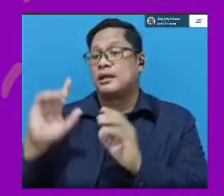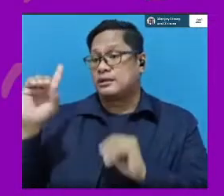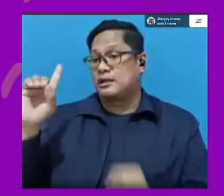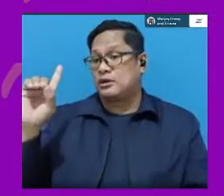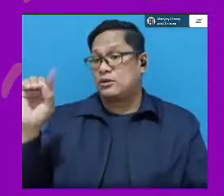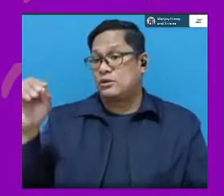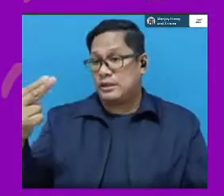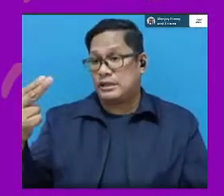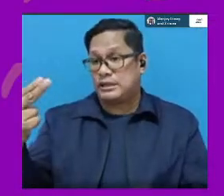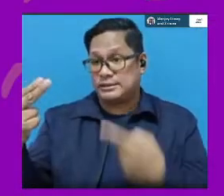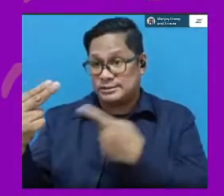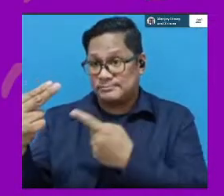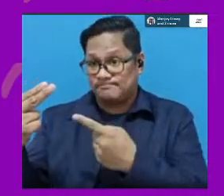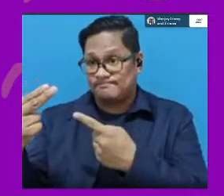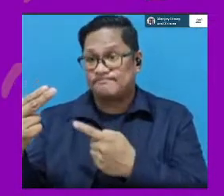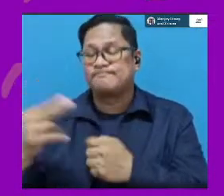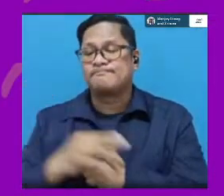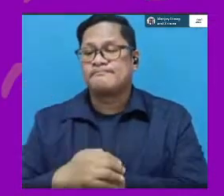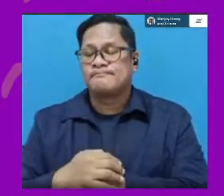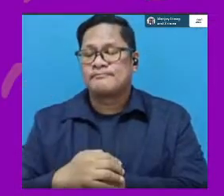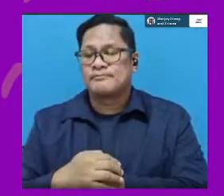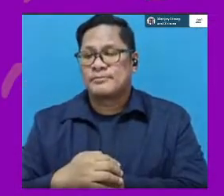because